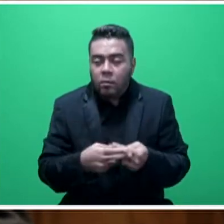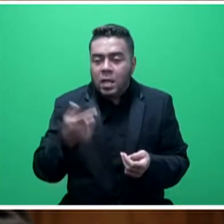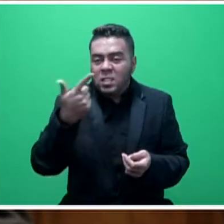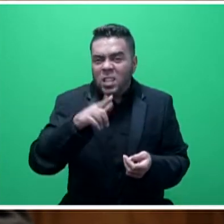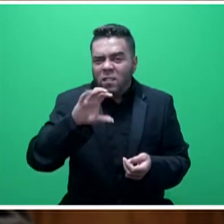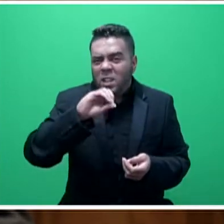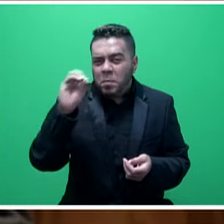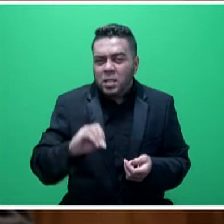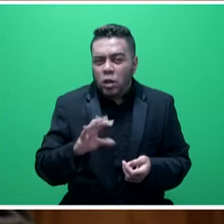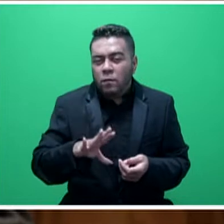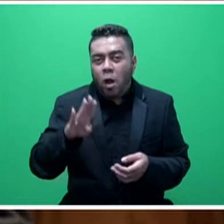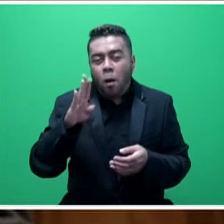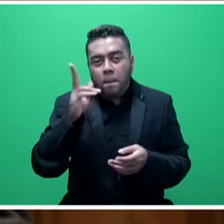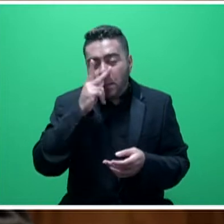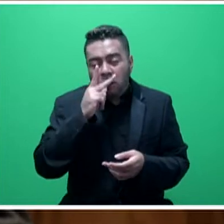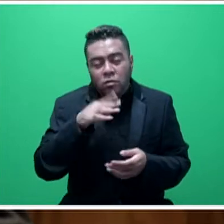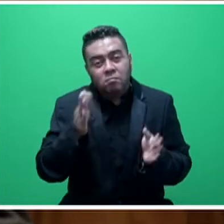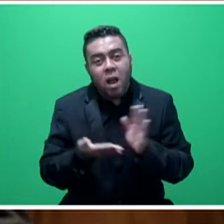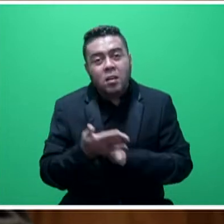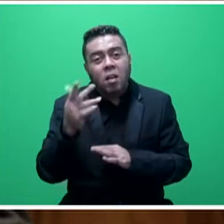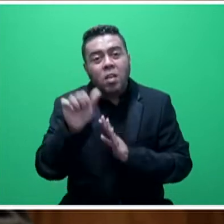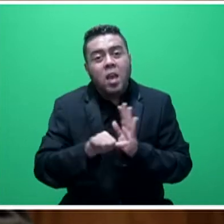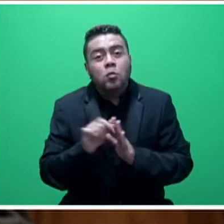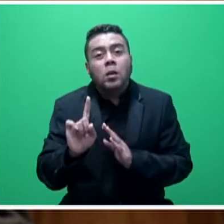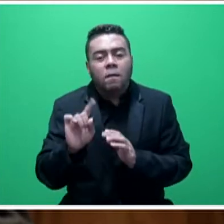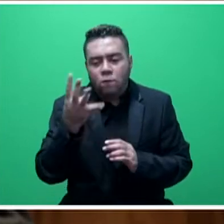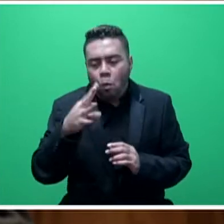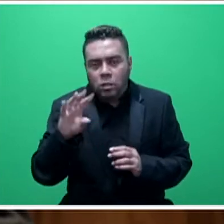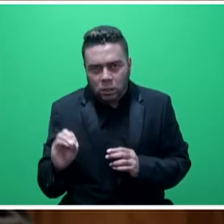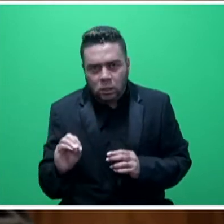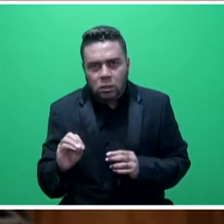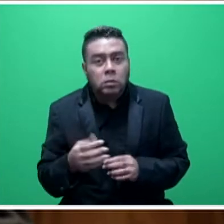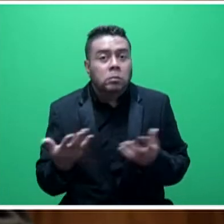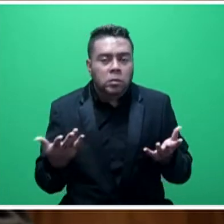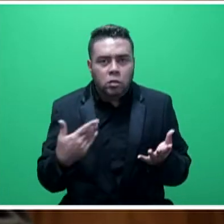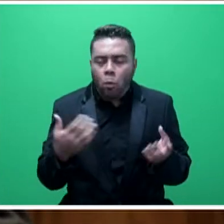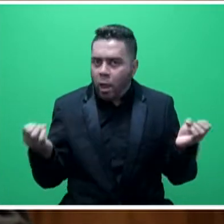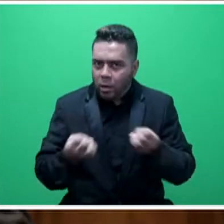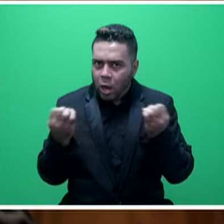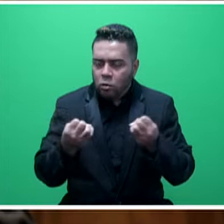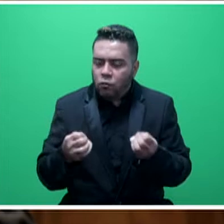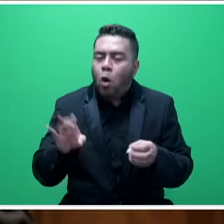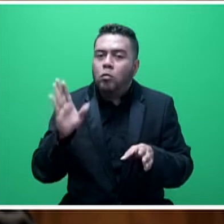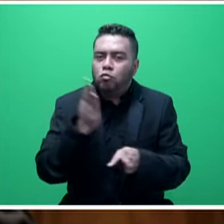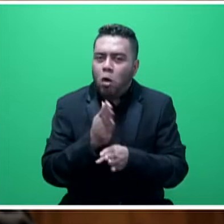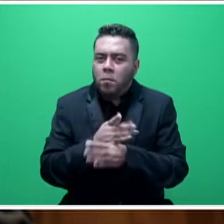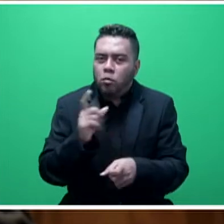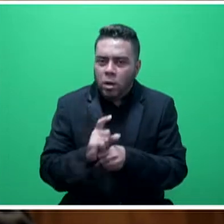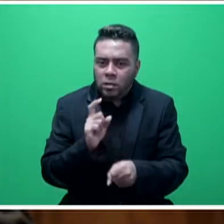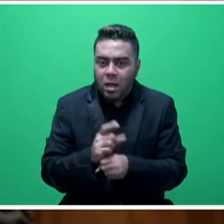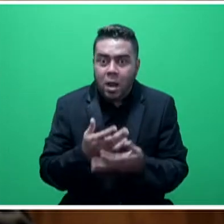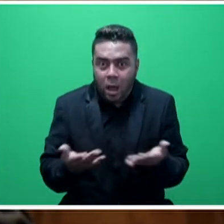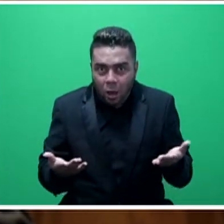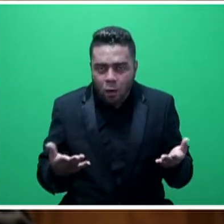the age of 40, we have an opportunity to encourage young Fijians to become employers and job creators. Many I know have already